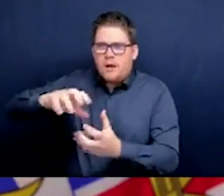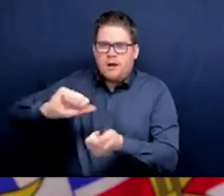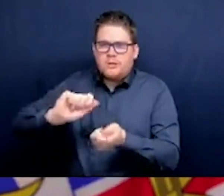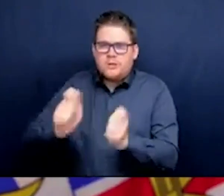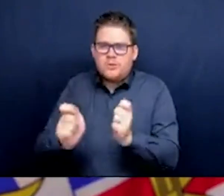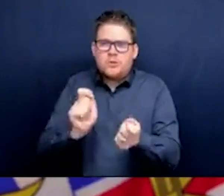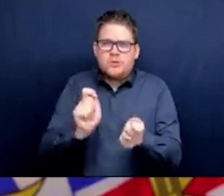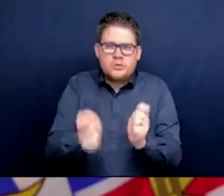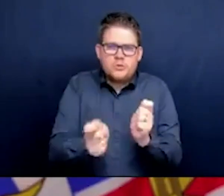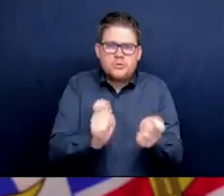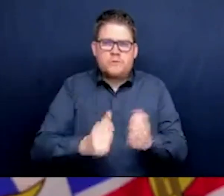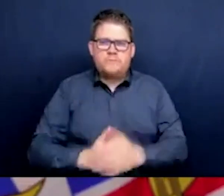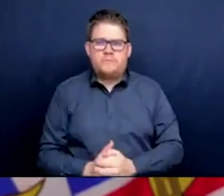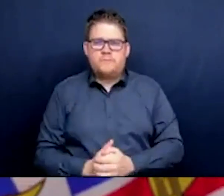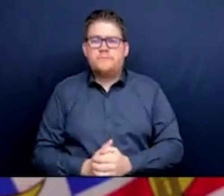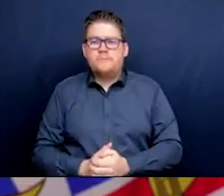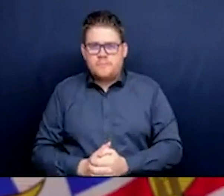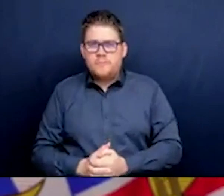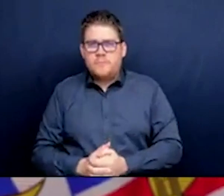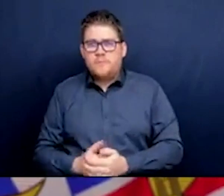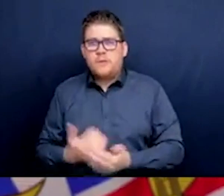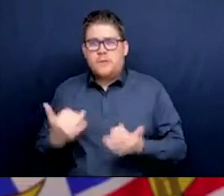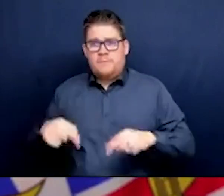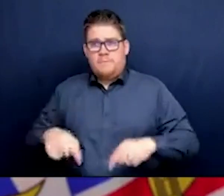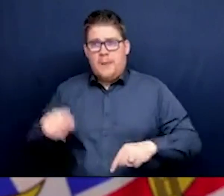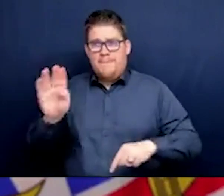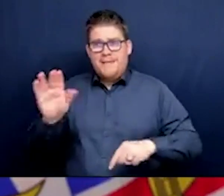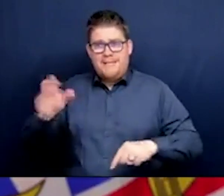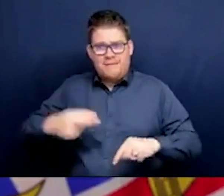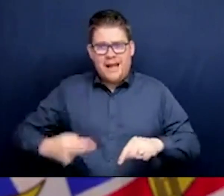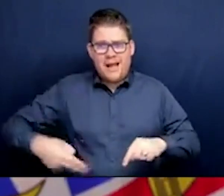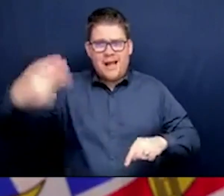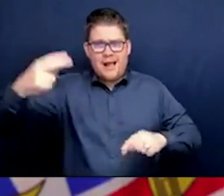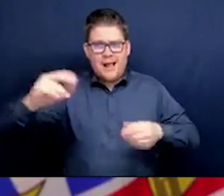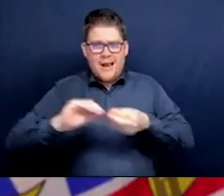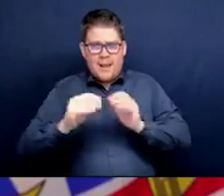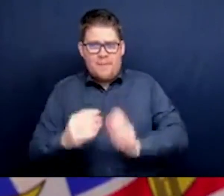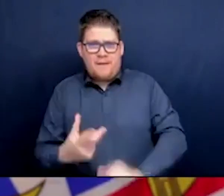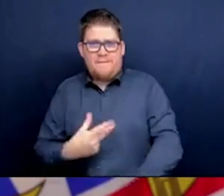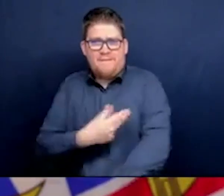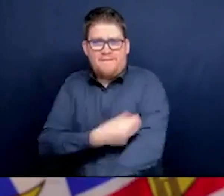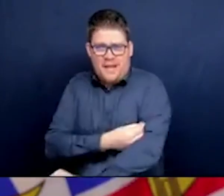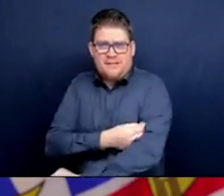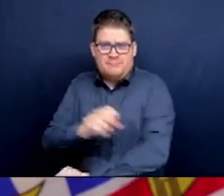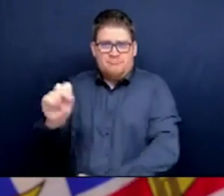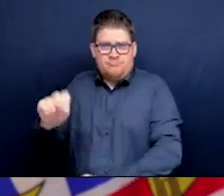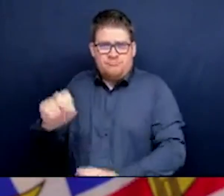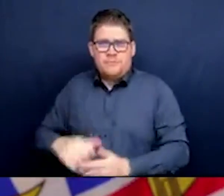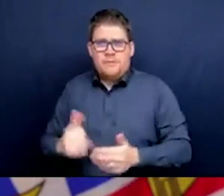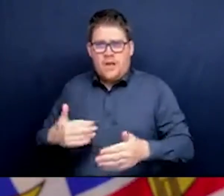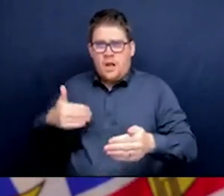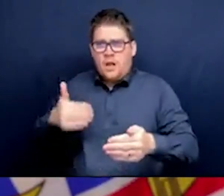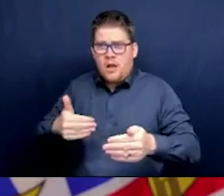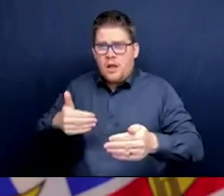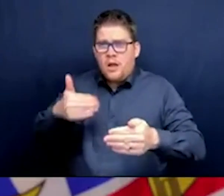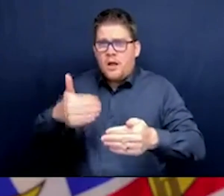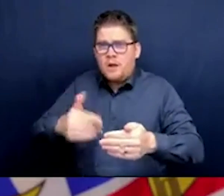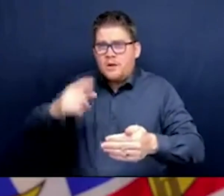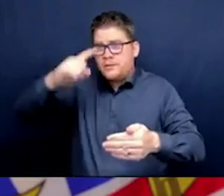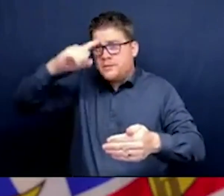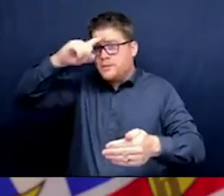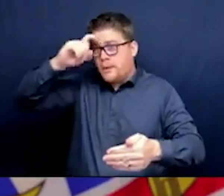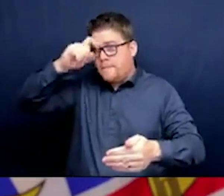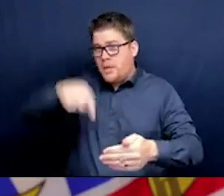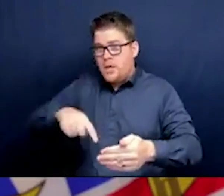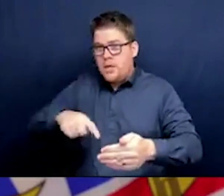here, and the fact that we're entering the spring and summer season where we know there's a bit of seasonality to this